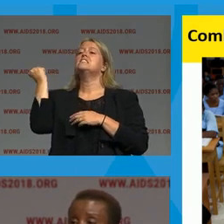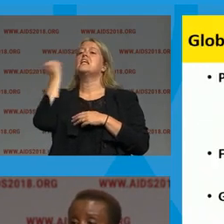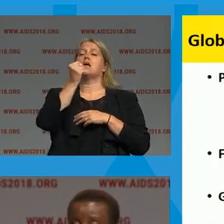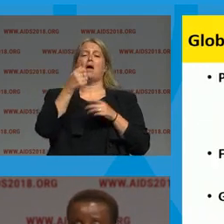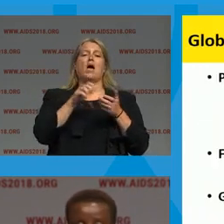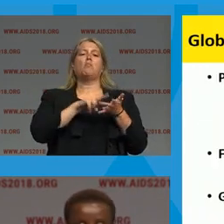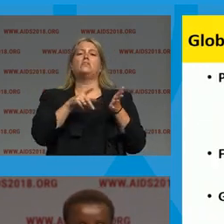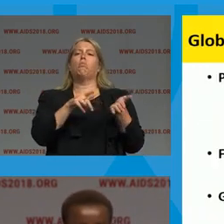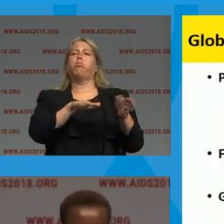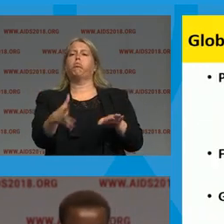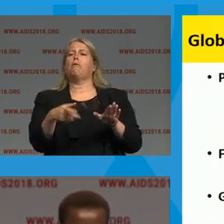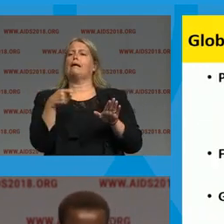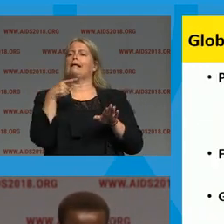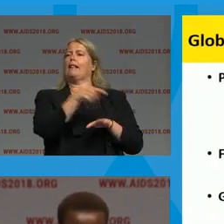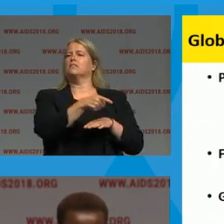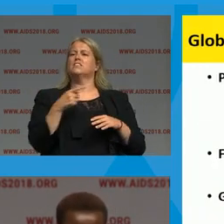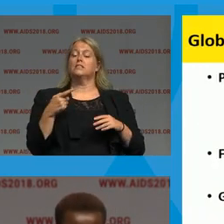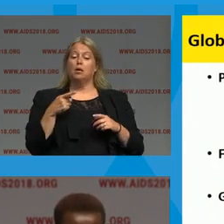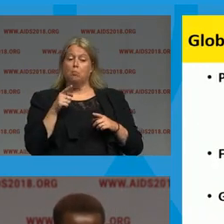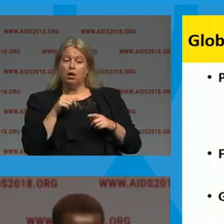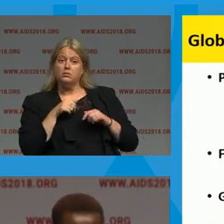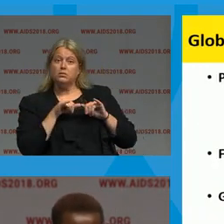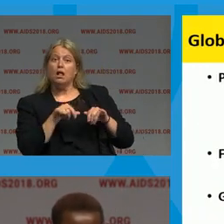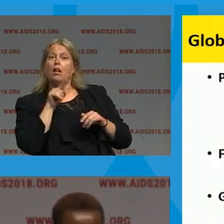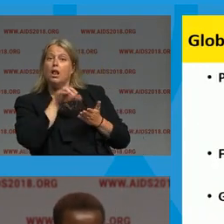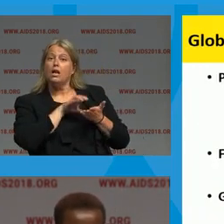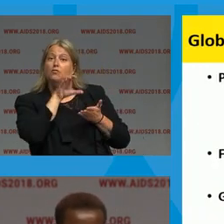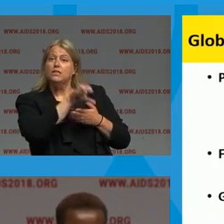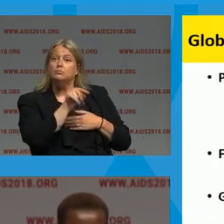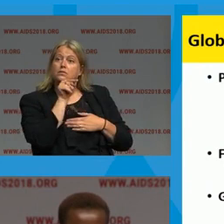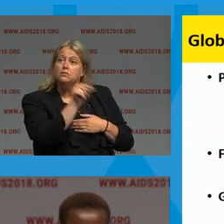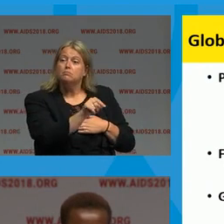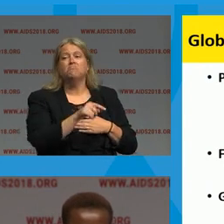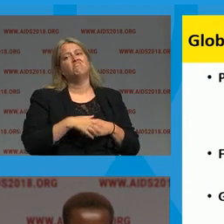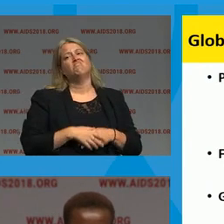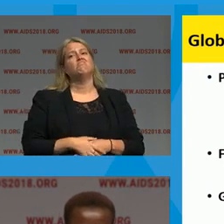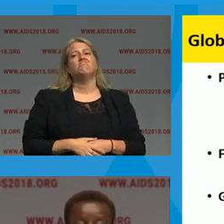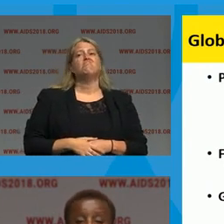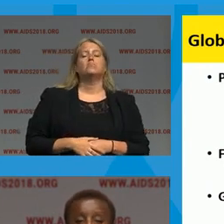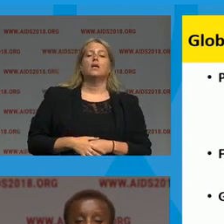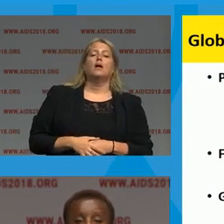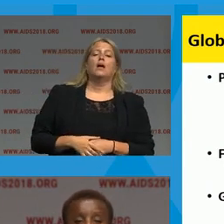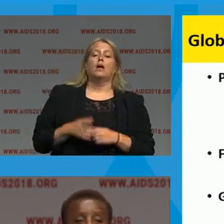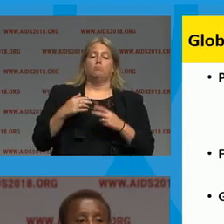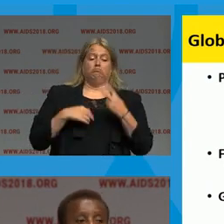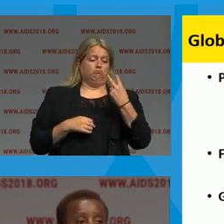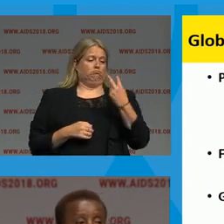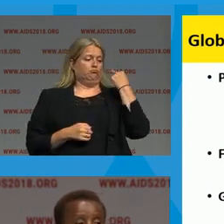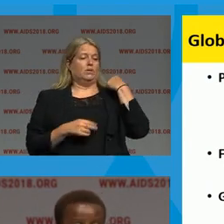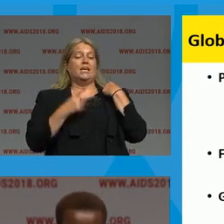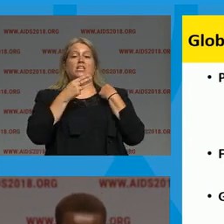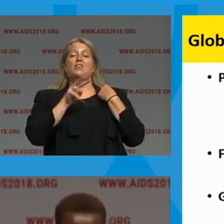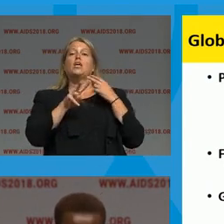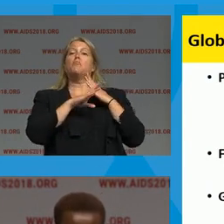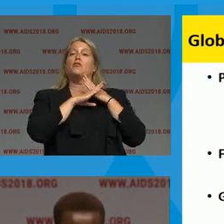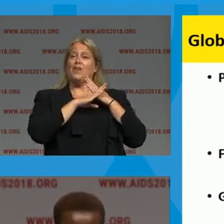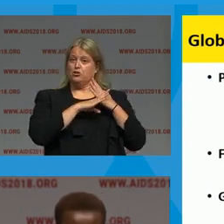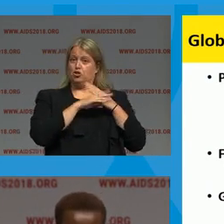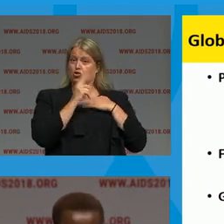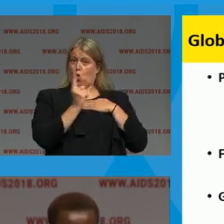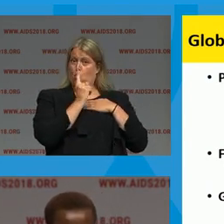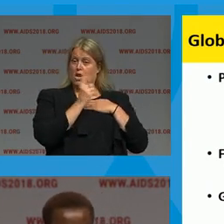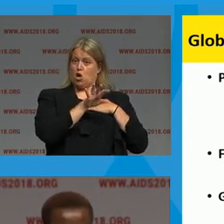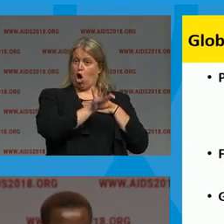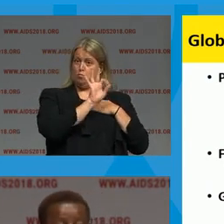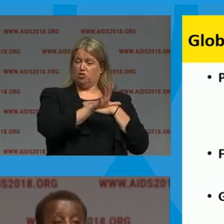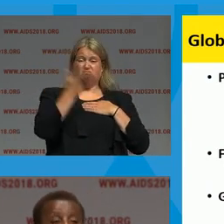make our most significant investments. Looking back at when HIV prevention was the only option and treatment was not